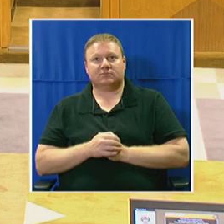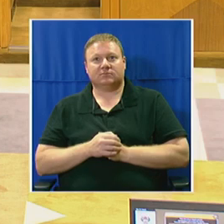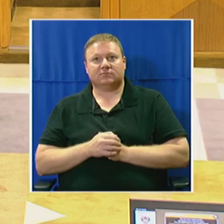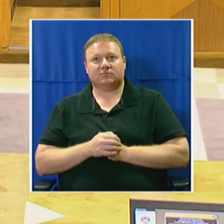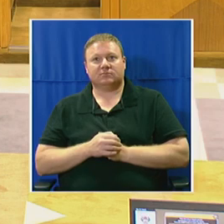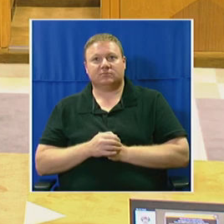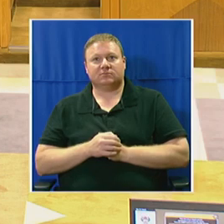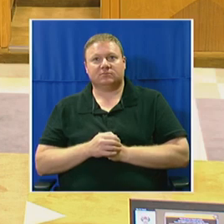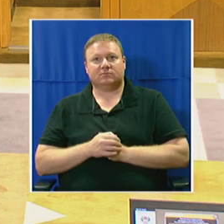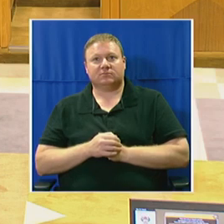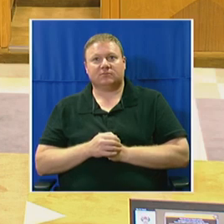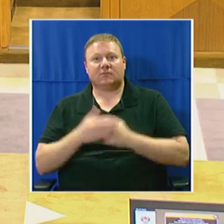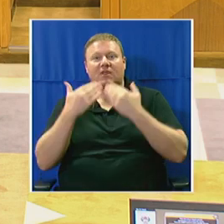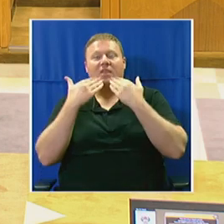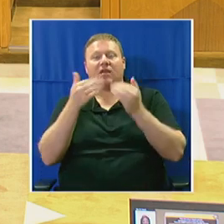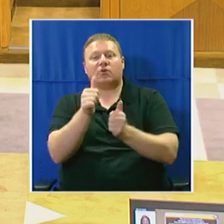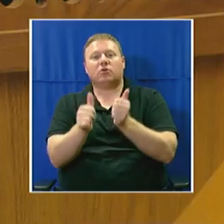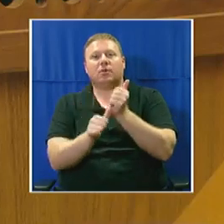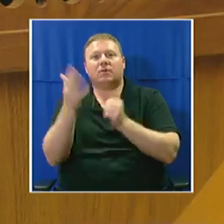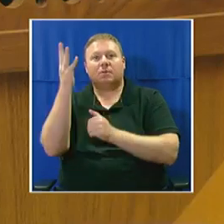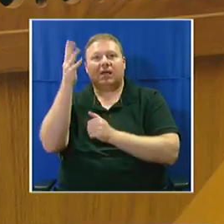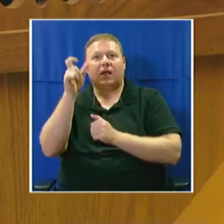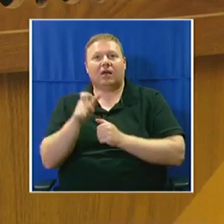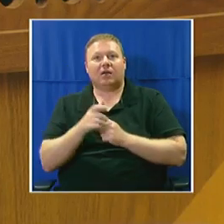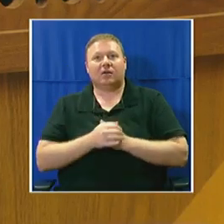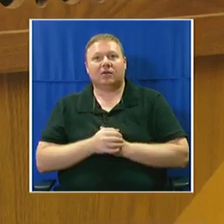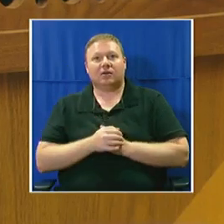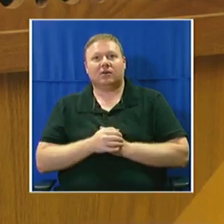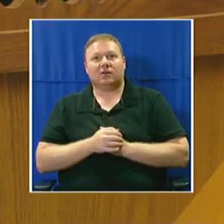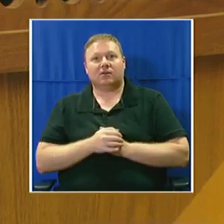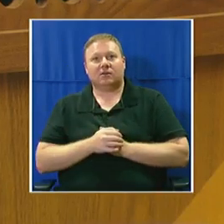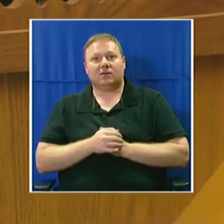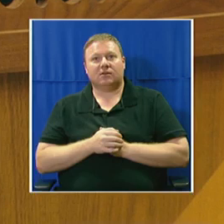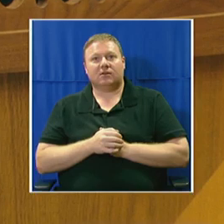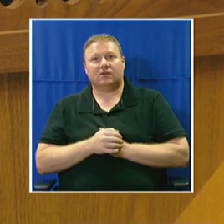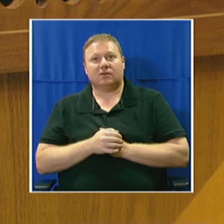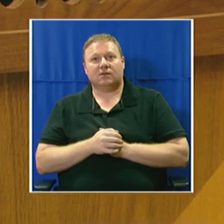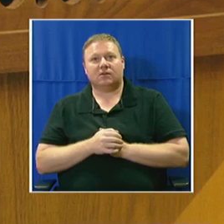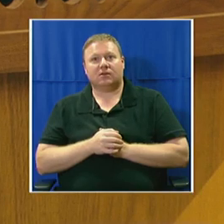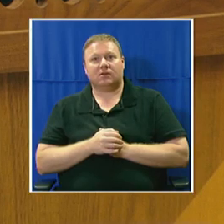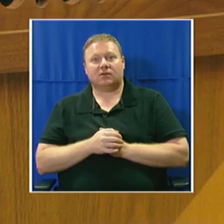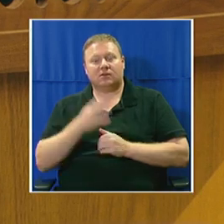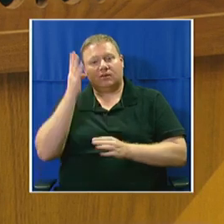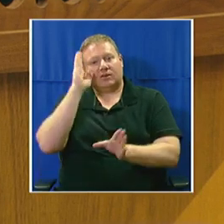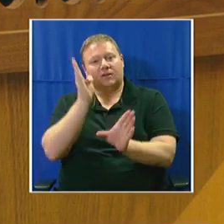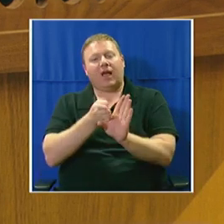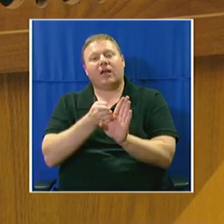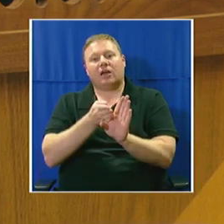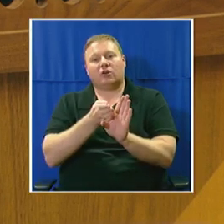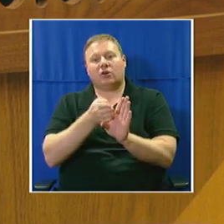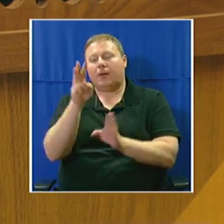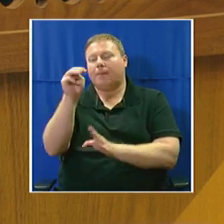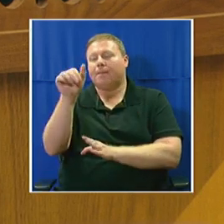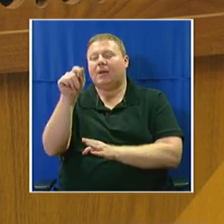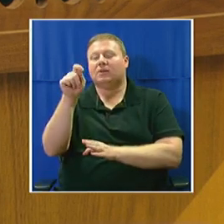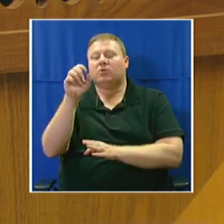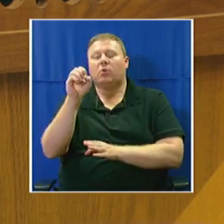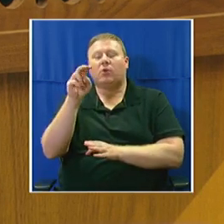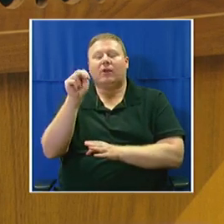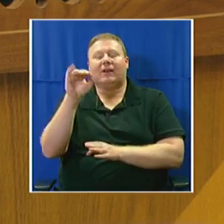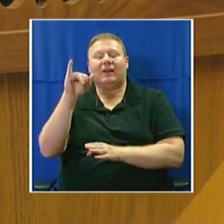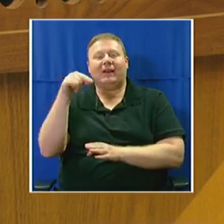Yak thank you Deputy speaker Deputy speaker it was the psychiatrist from Maque France fon who